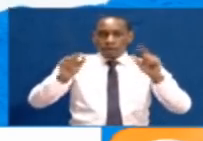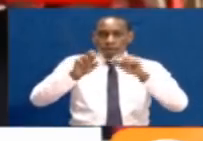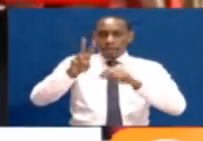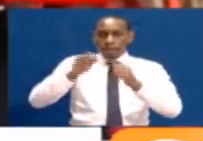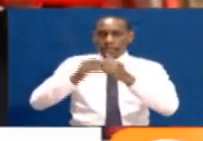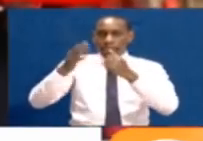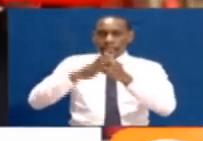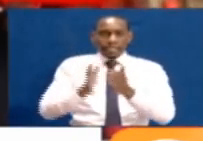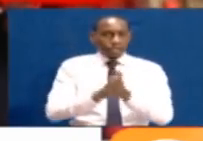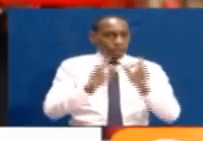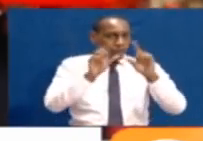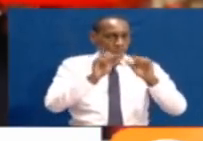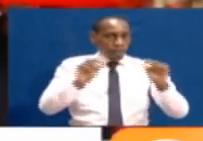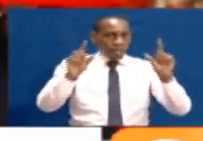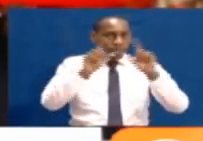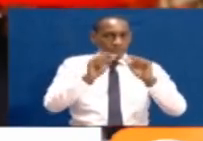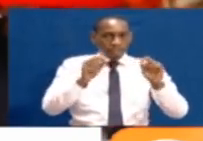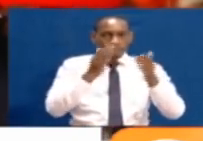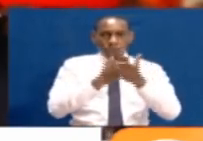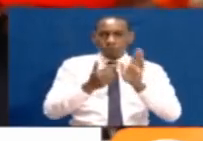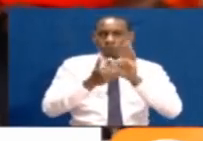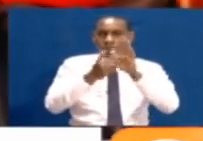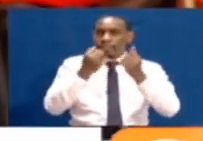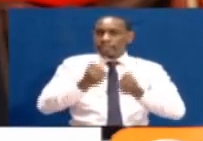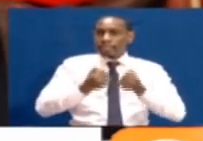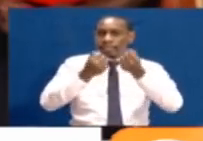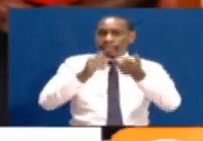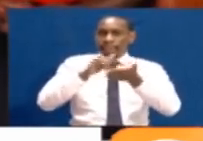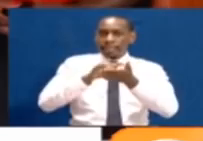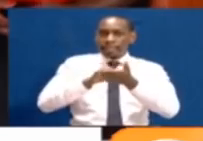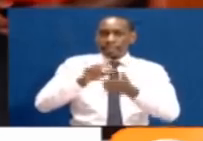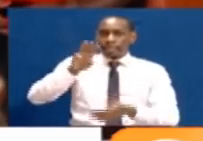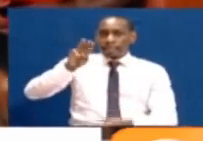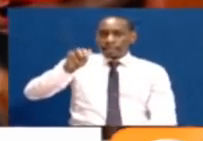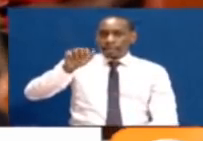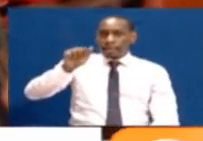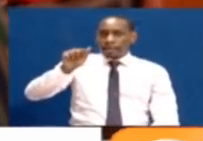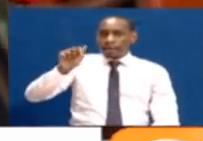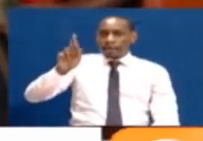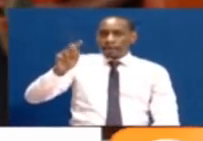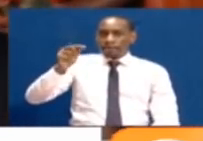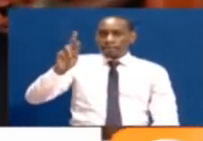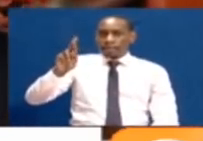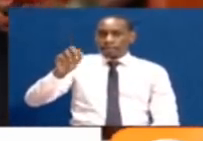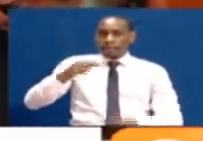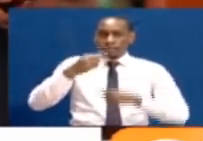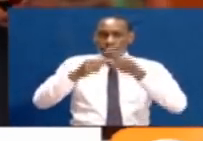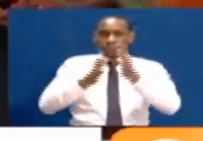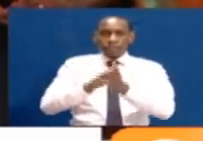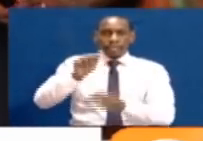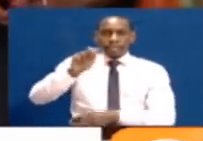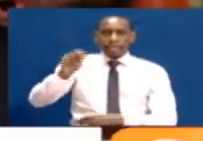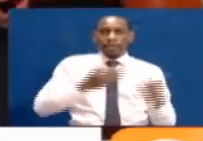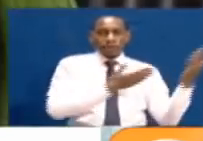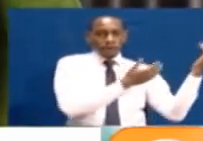2019. His words speaking to the resilience that keeps Margaret going and the hope Hannah has for